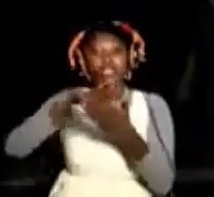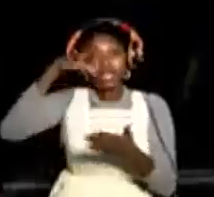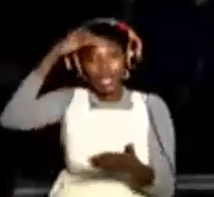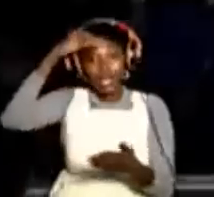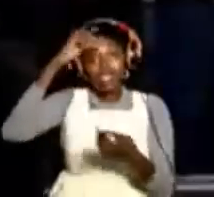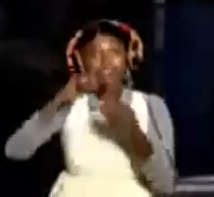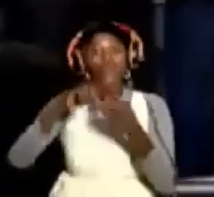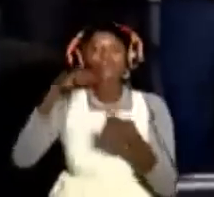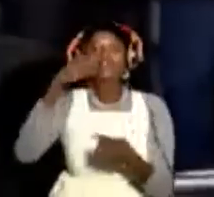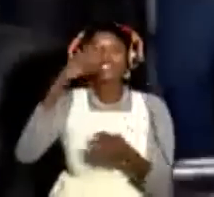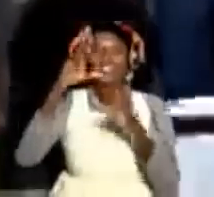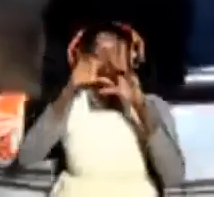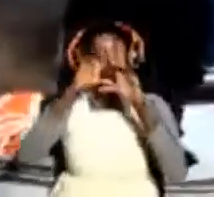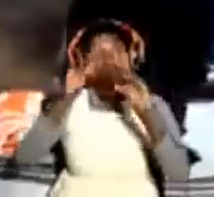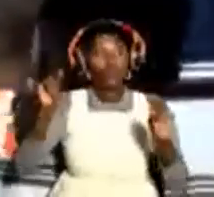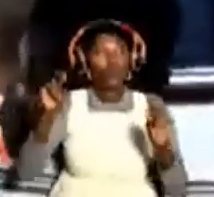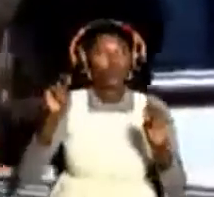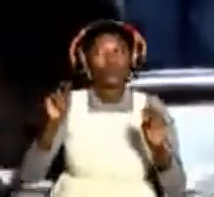what?